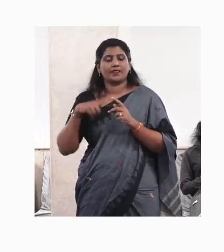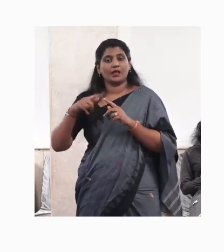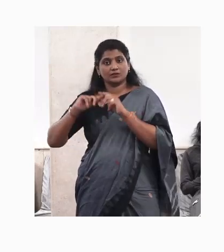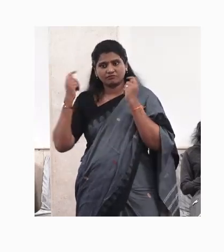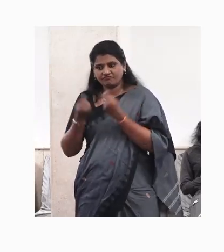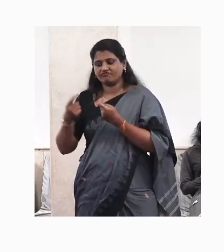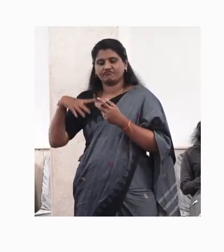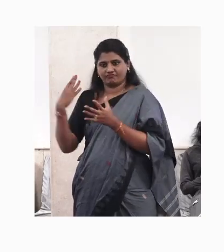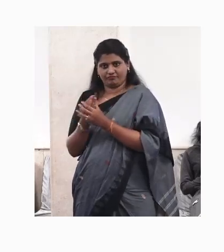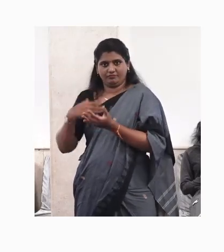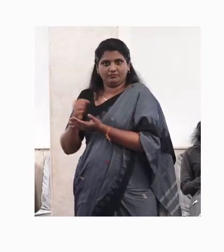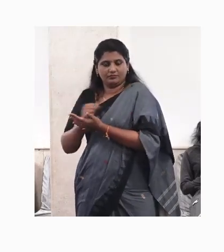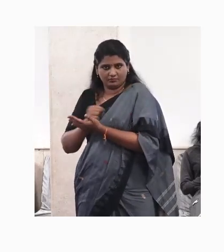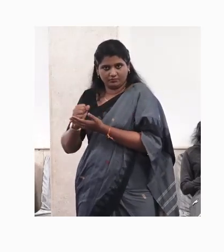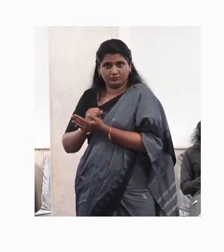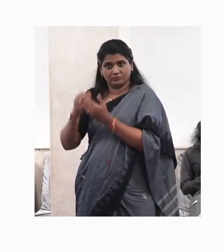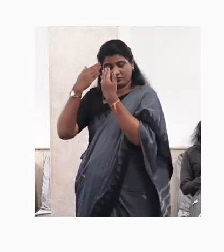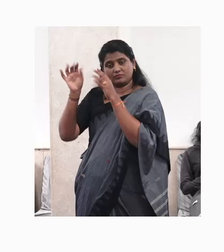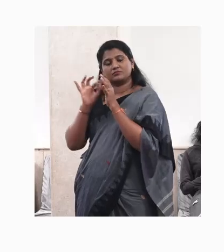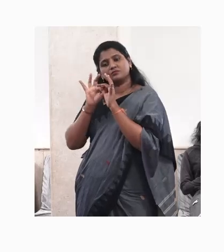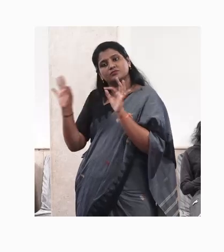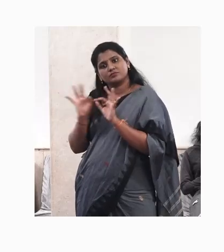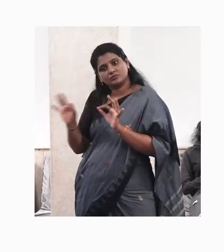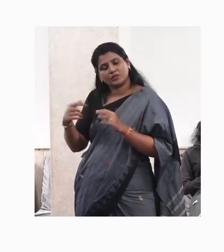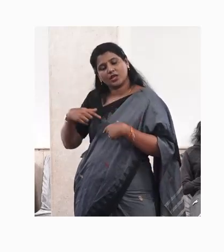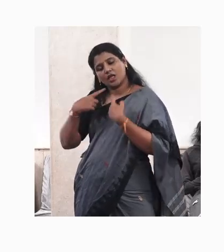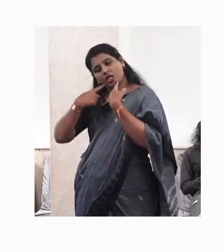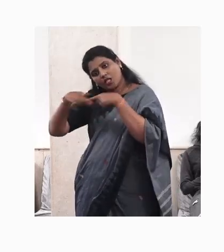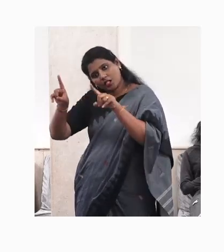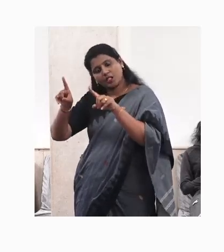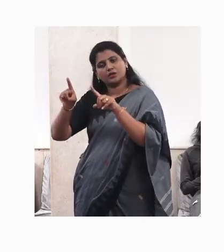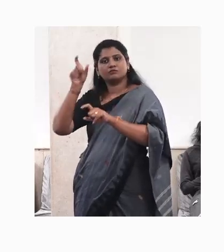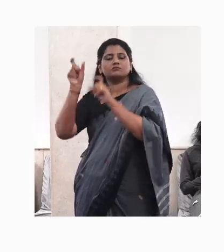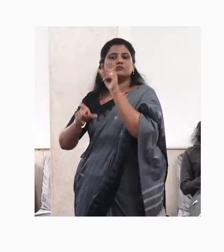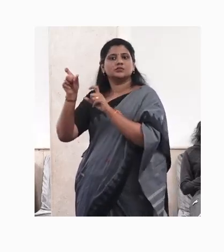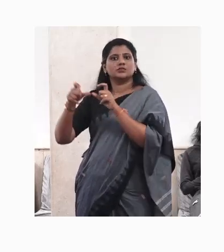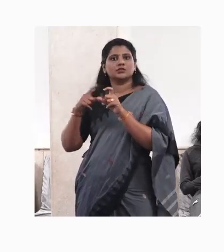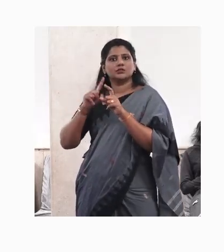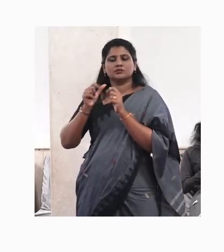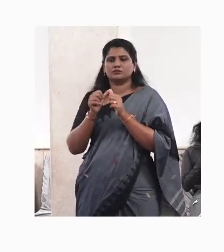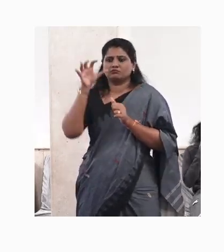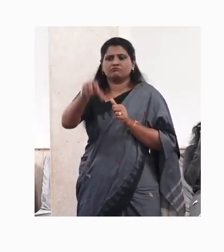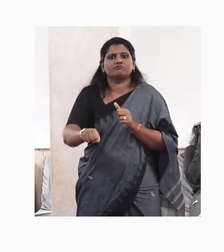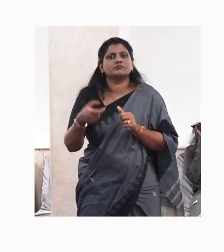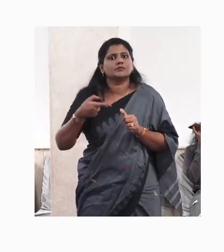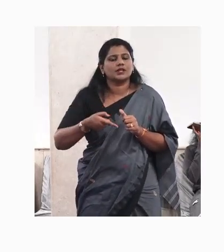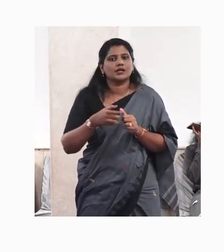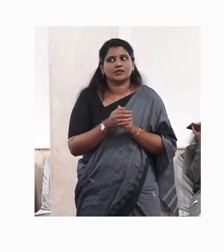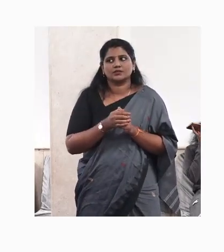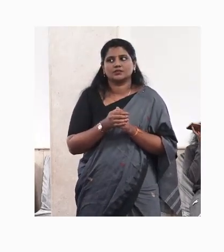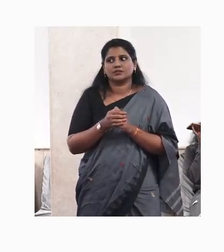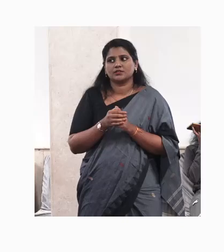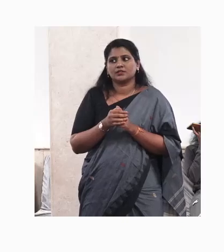are trained in open dialogue, it allows for the person to access another option such as